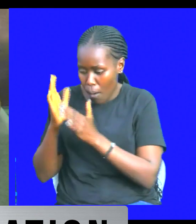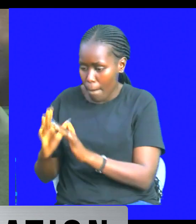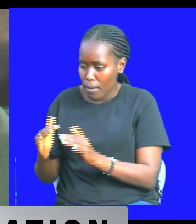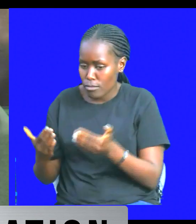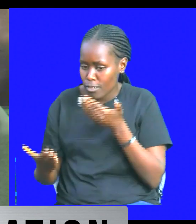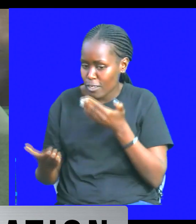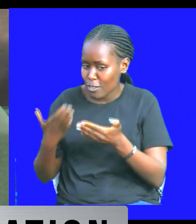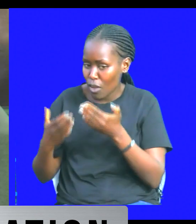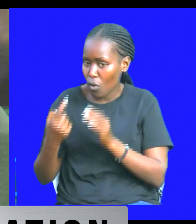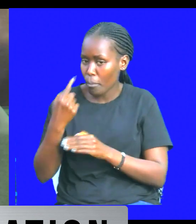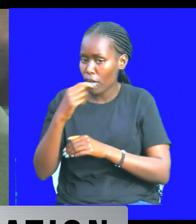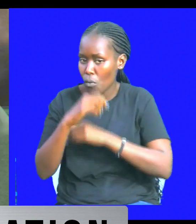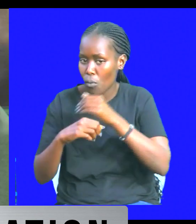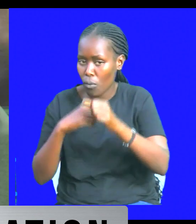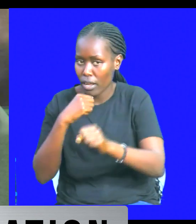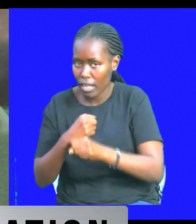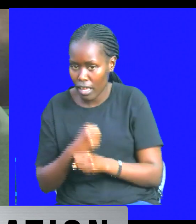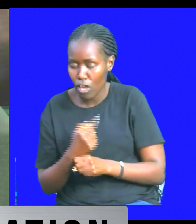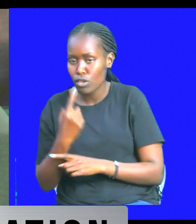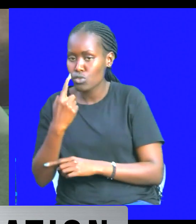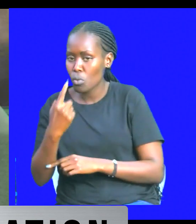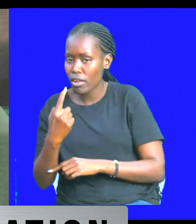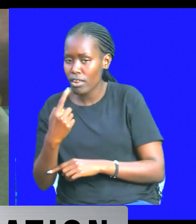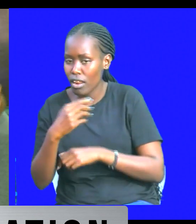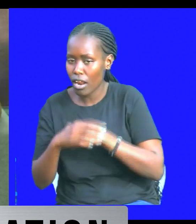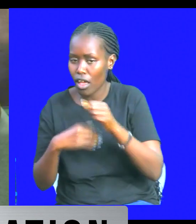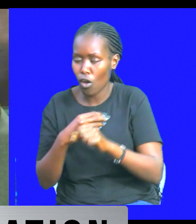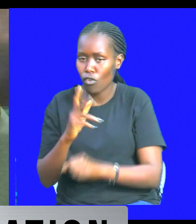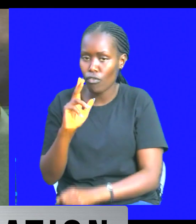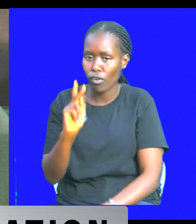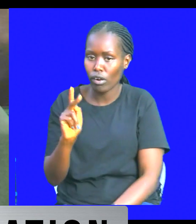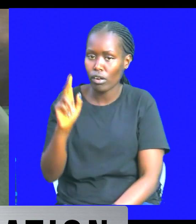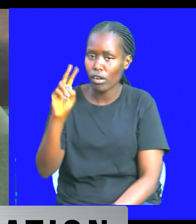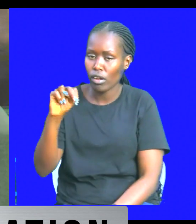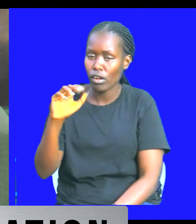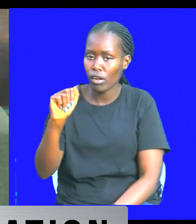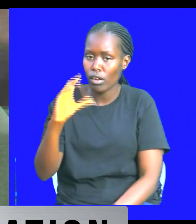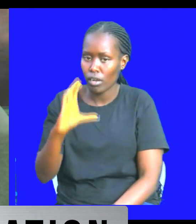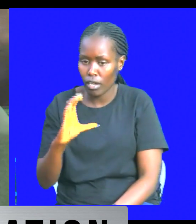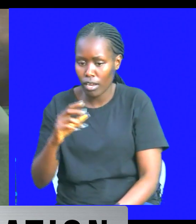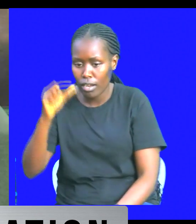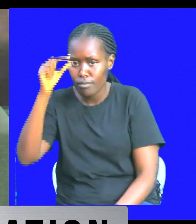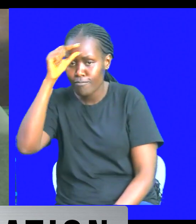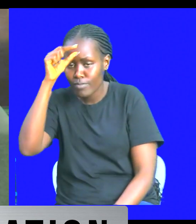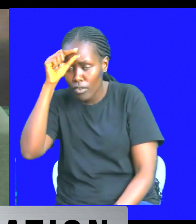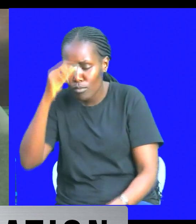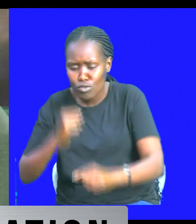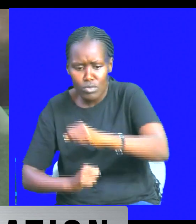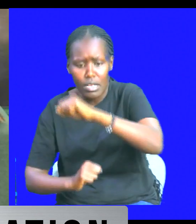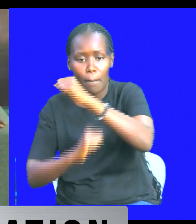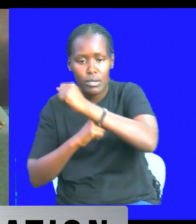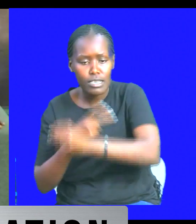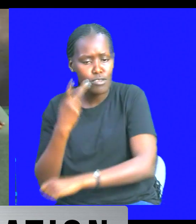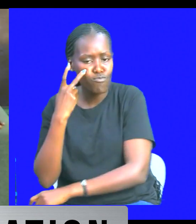1 year to 1 year of NAC. NAC was one of the governments that we really went and really supported and ensured it's in and all that